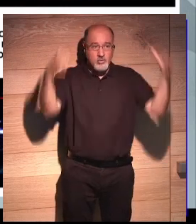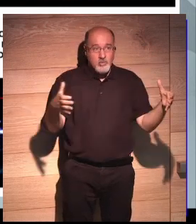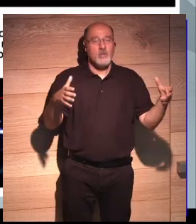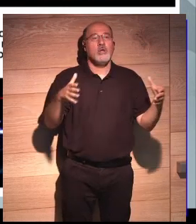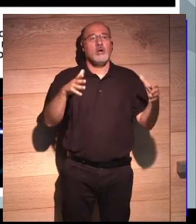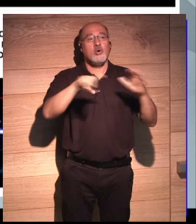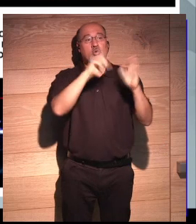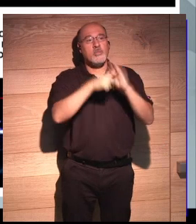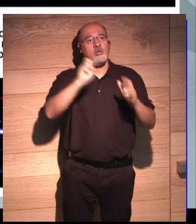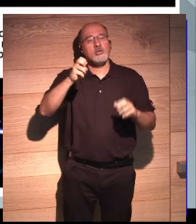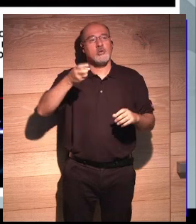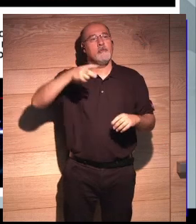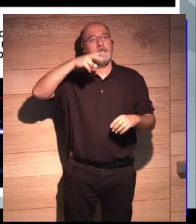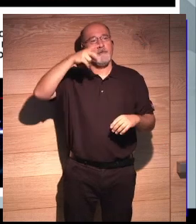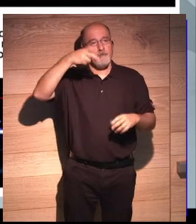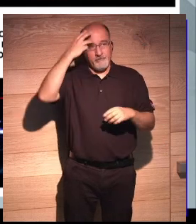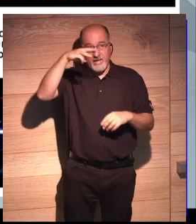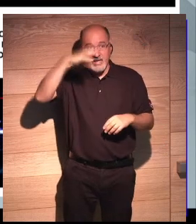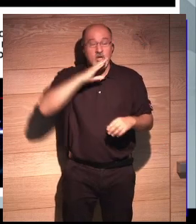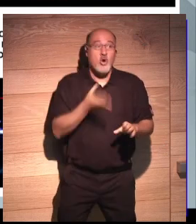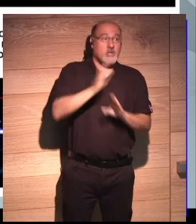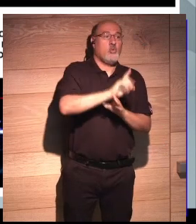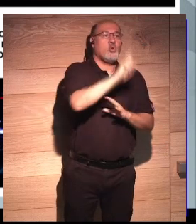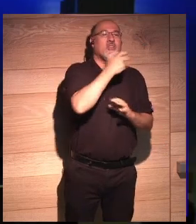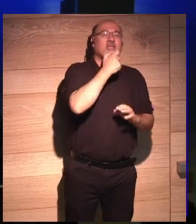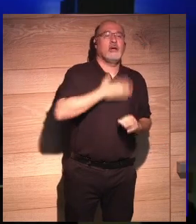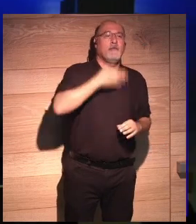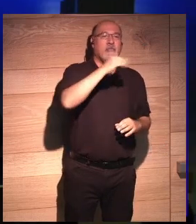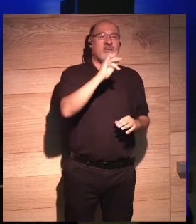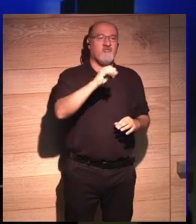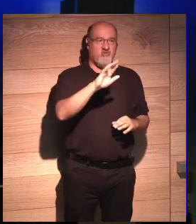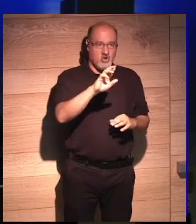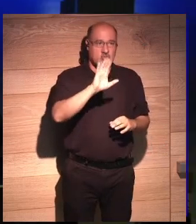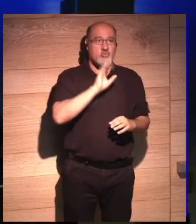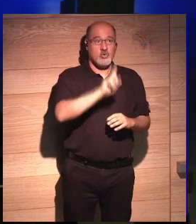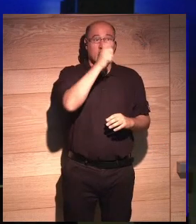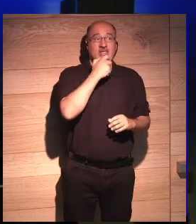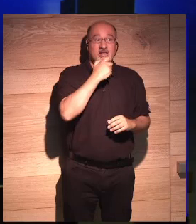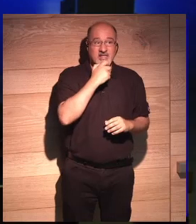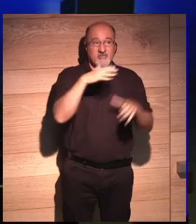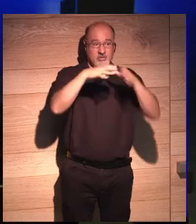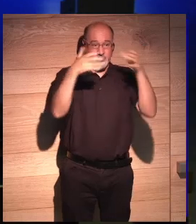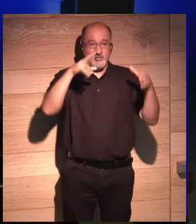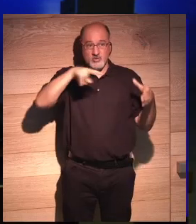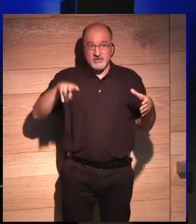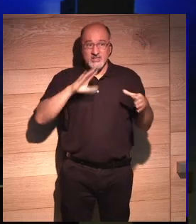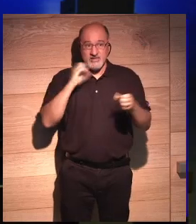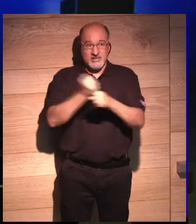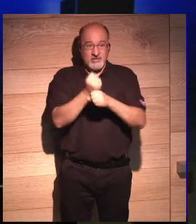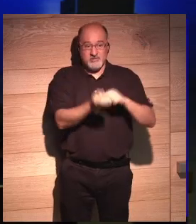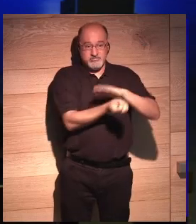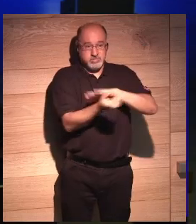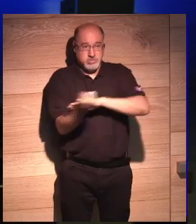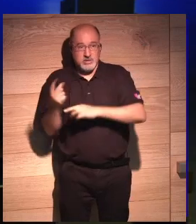in Bradford in the north of England. And so the work can have a life